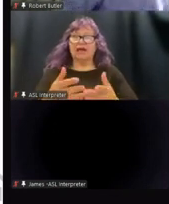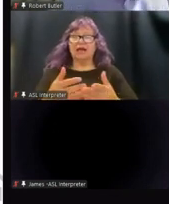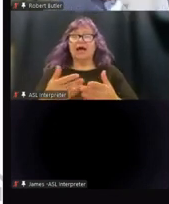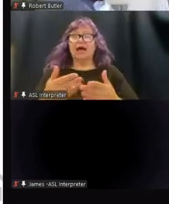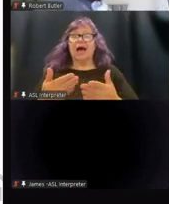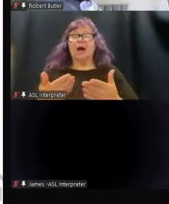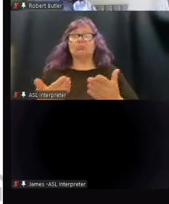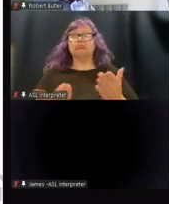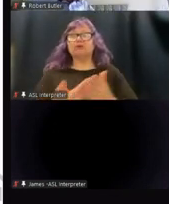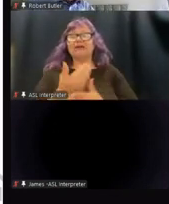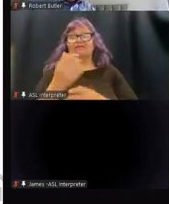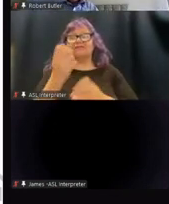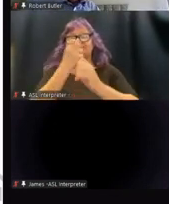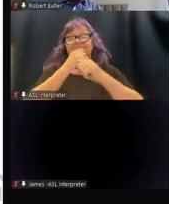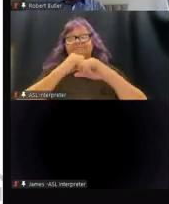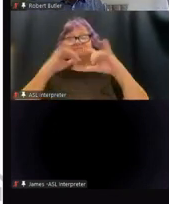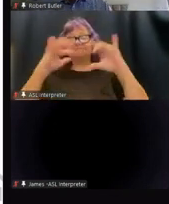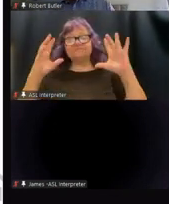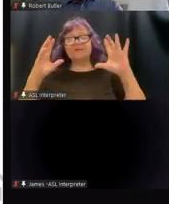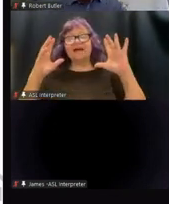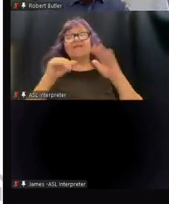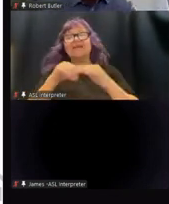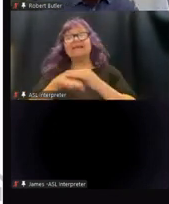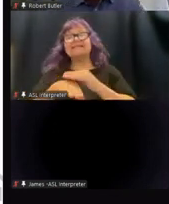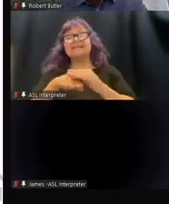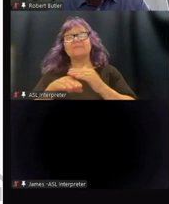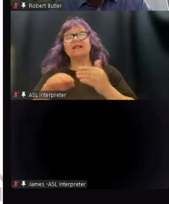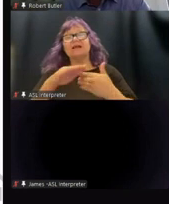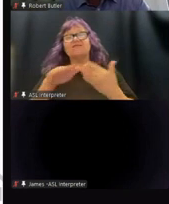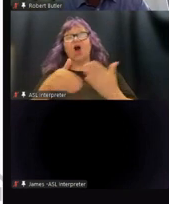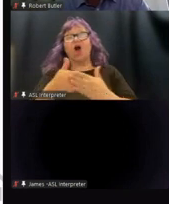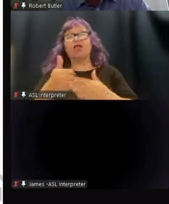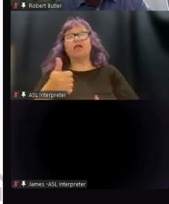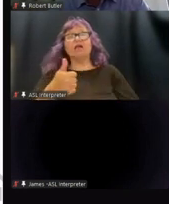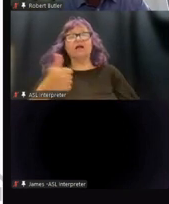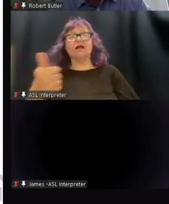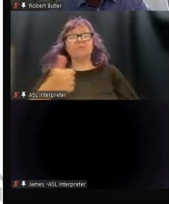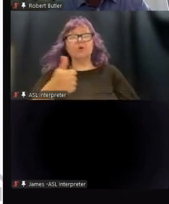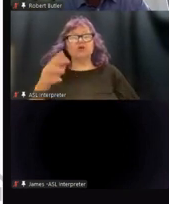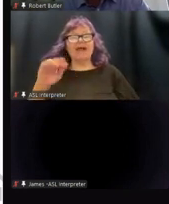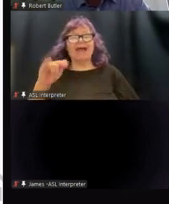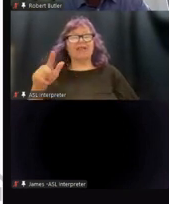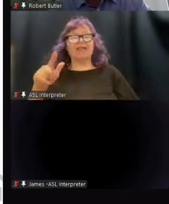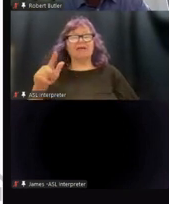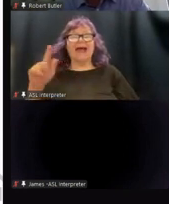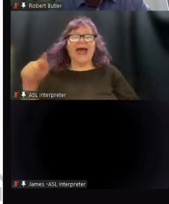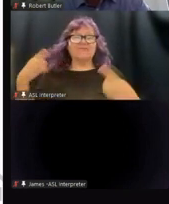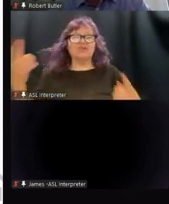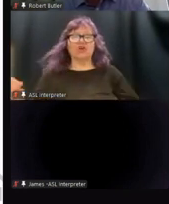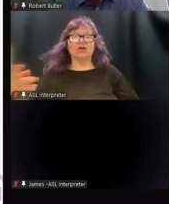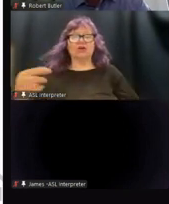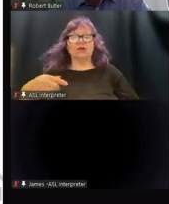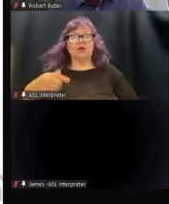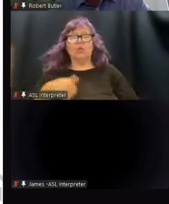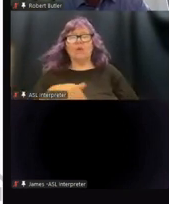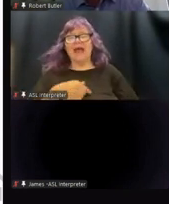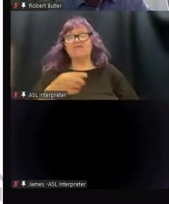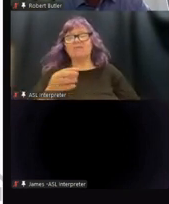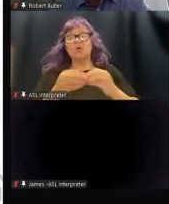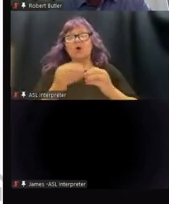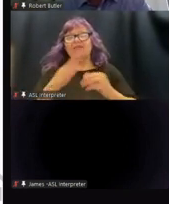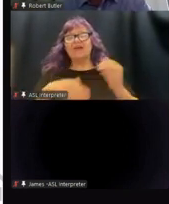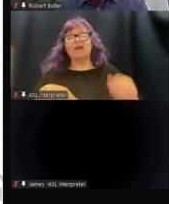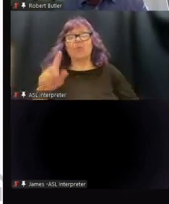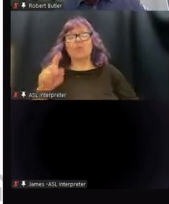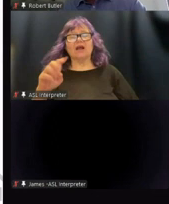snapshot of the accessibility of our commuter rail network. We have just over 140 commuter